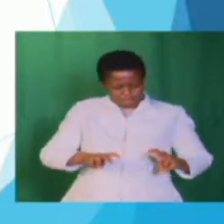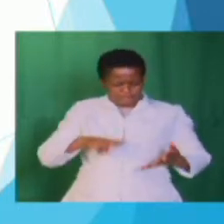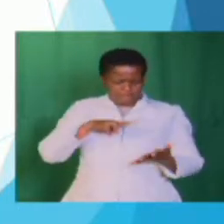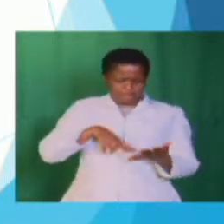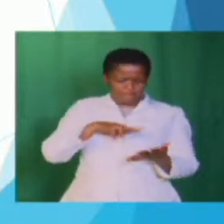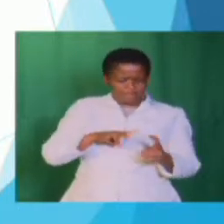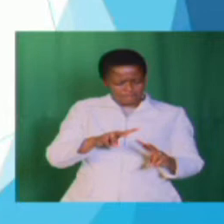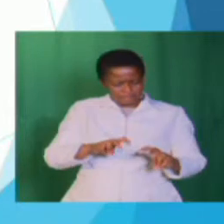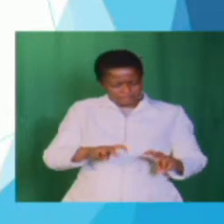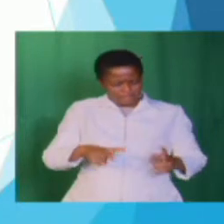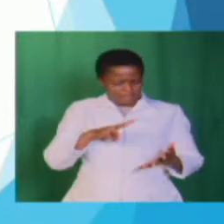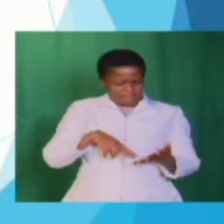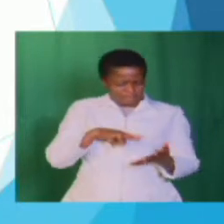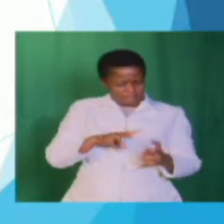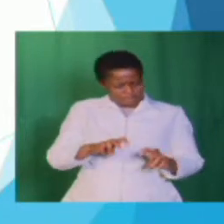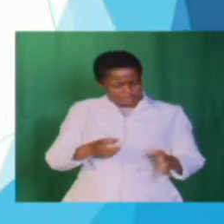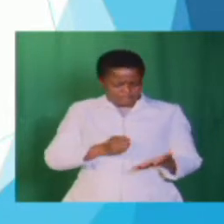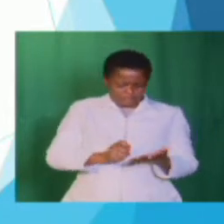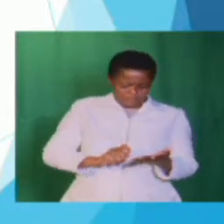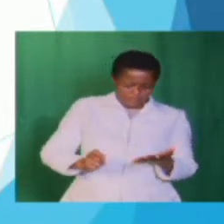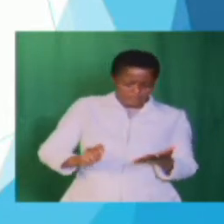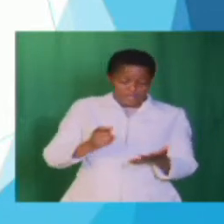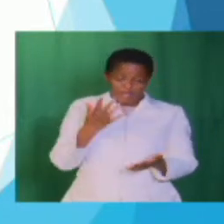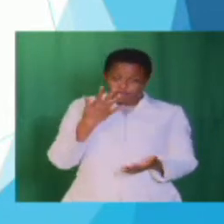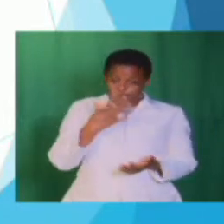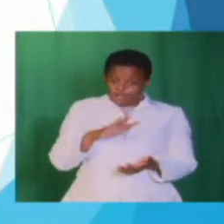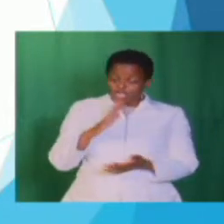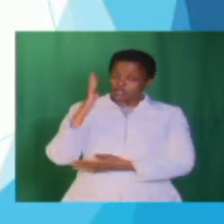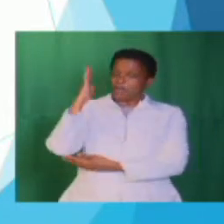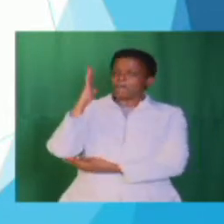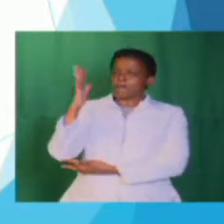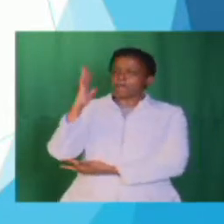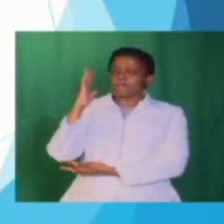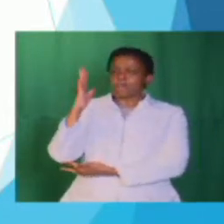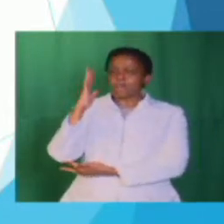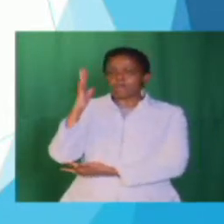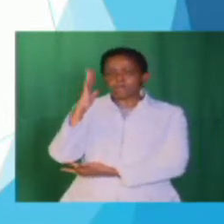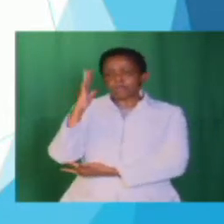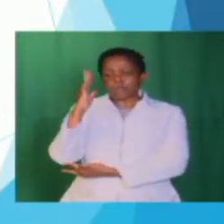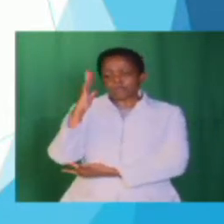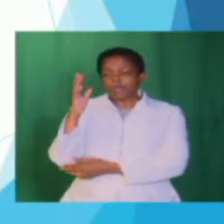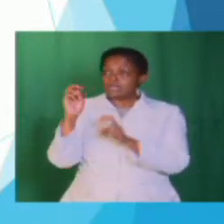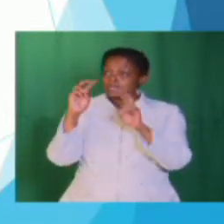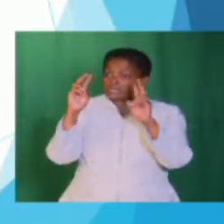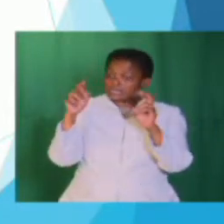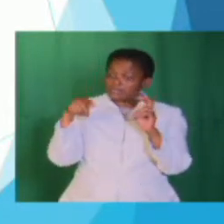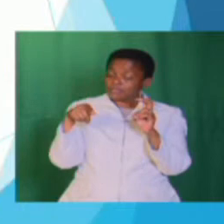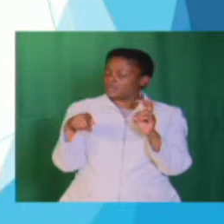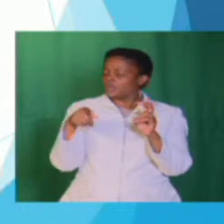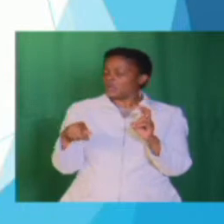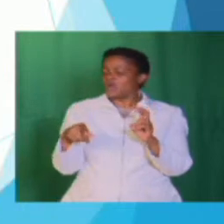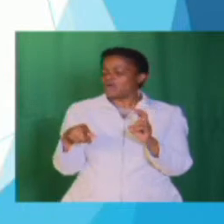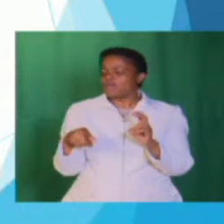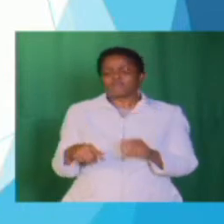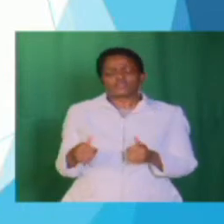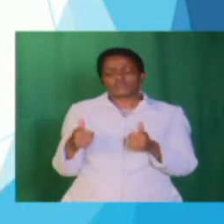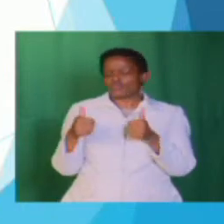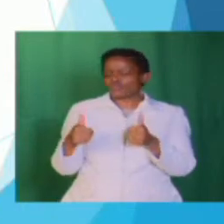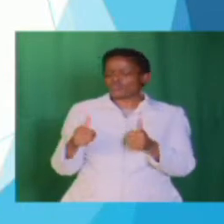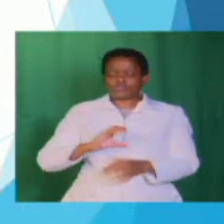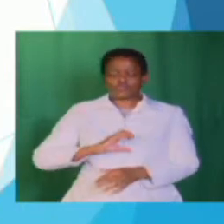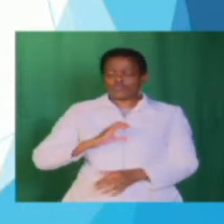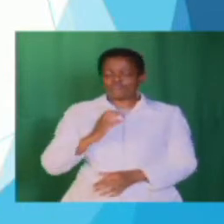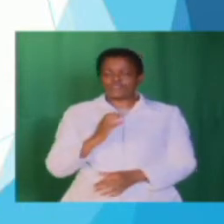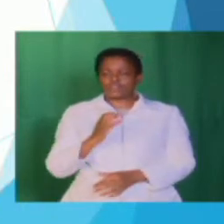are in front of your classmates, you are actually going to give an informative piece of a presentation. They actually get to understand